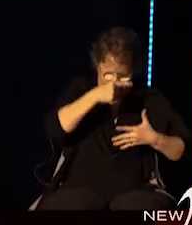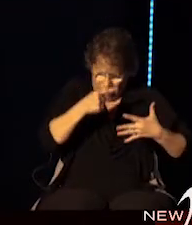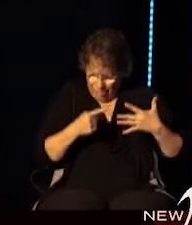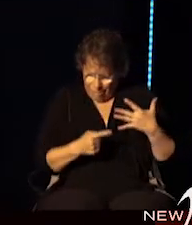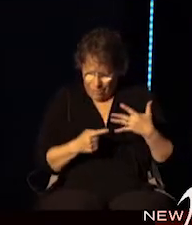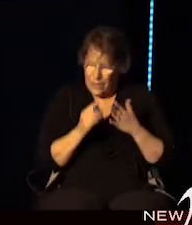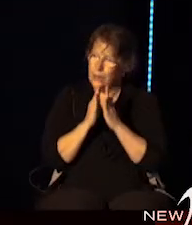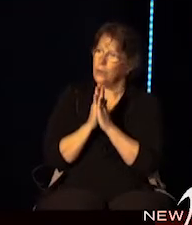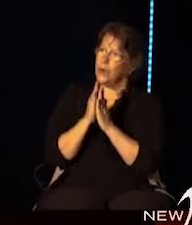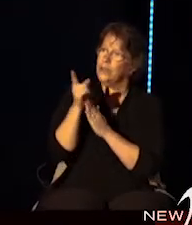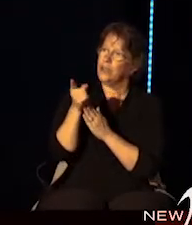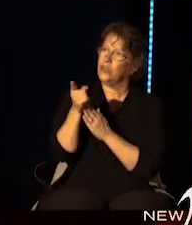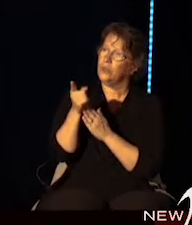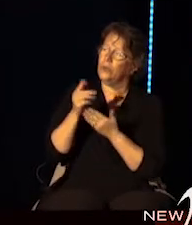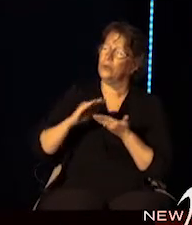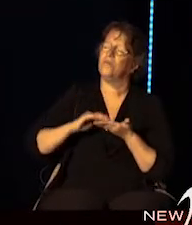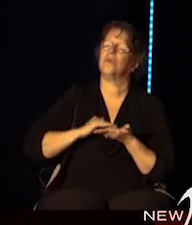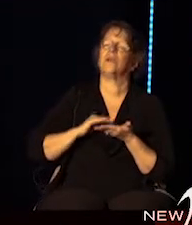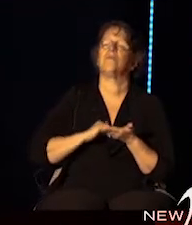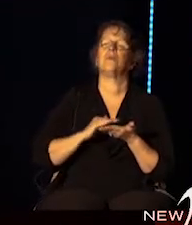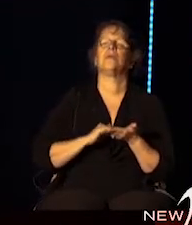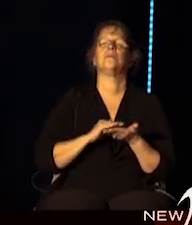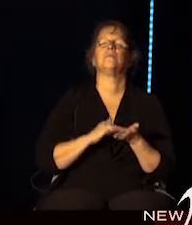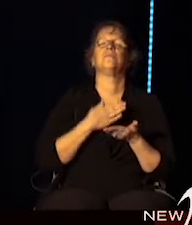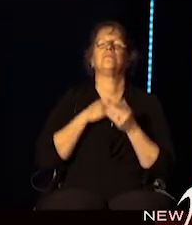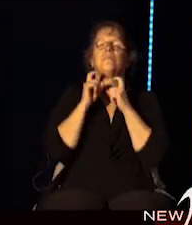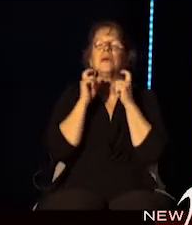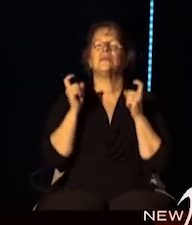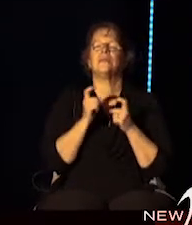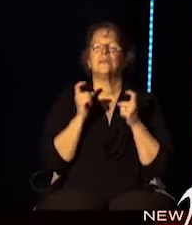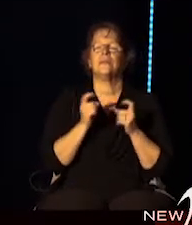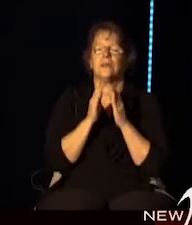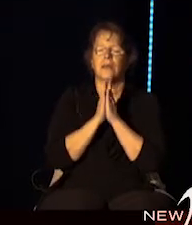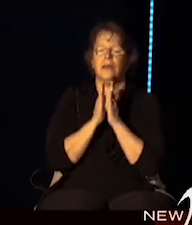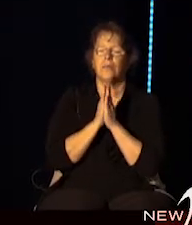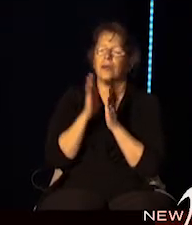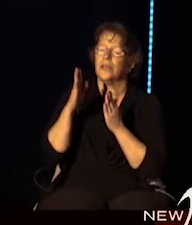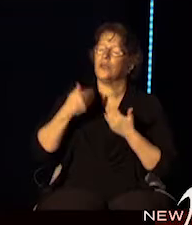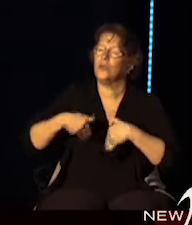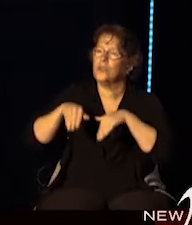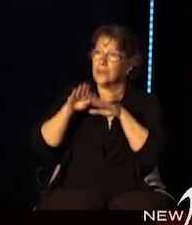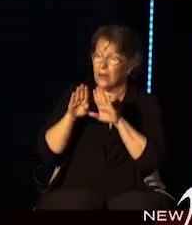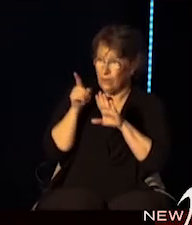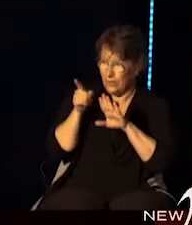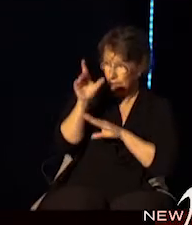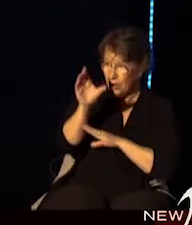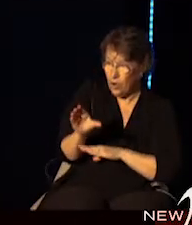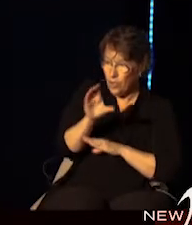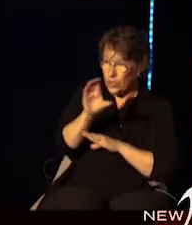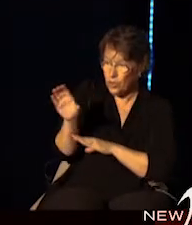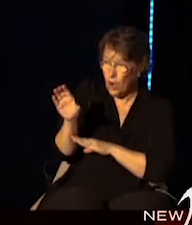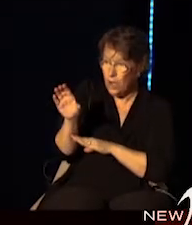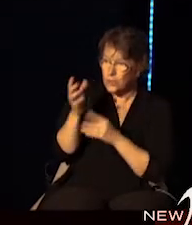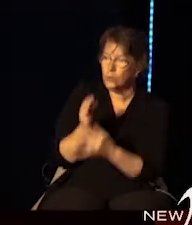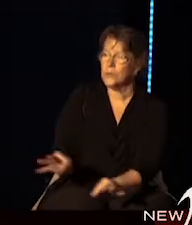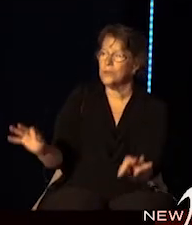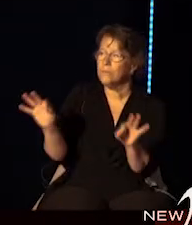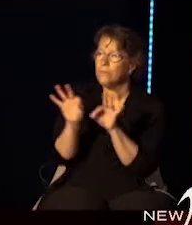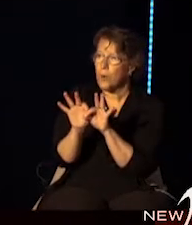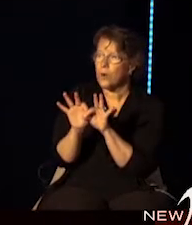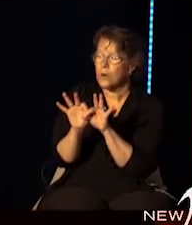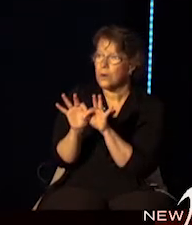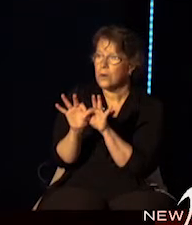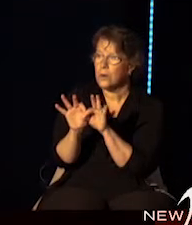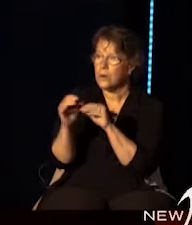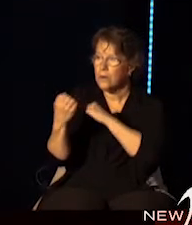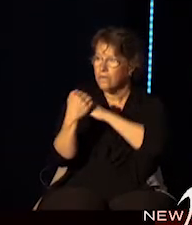me for my sin. I pray that your sacrifice made on the cross won't be for nothing, but you'll make me brand new. And